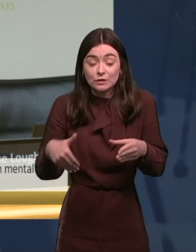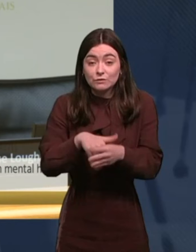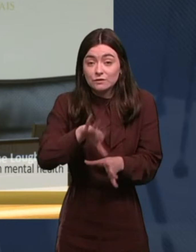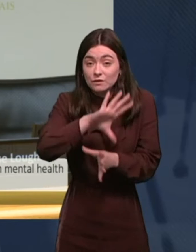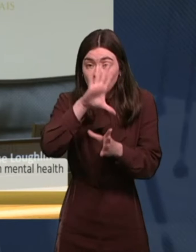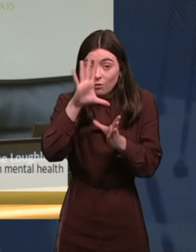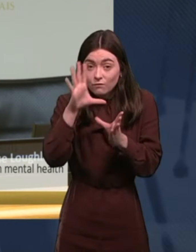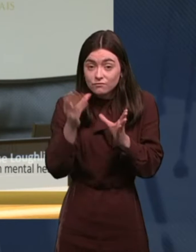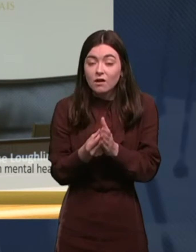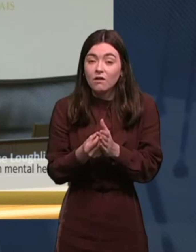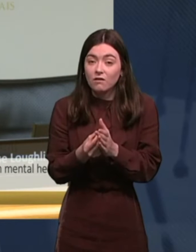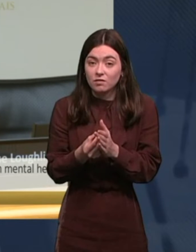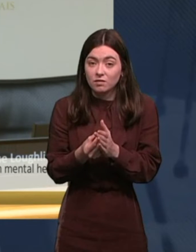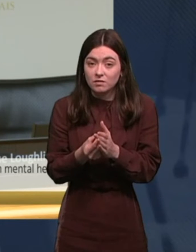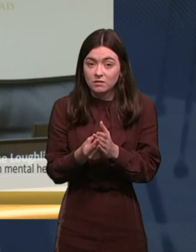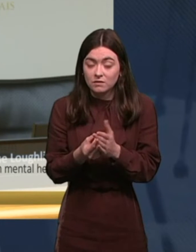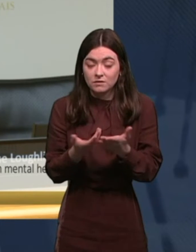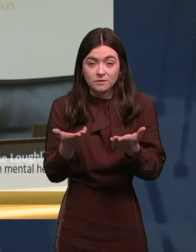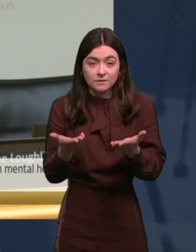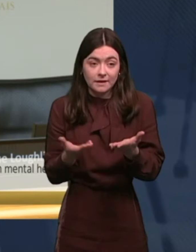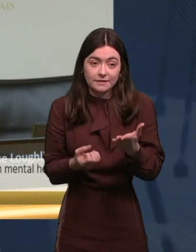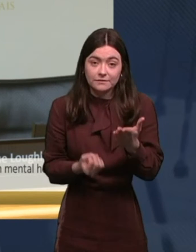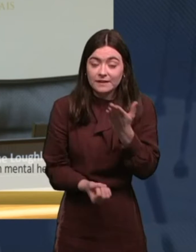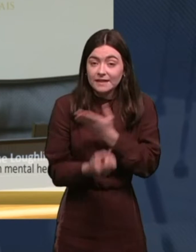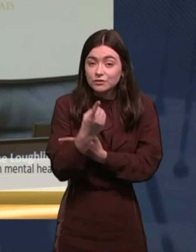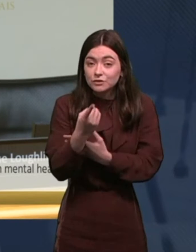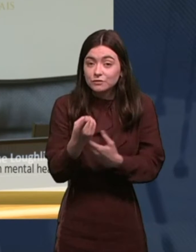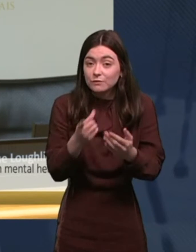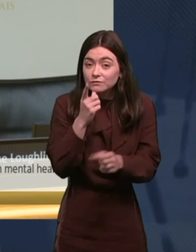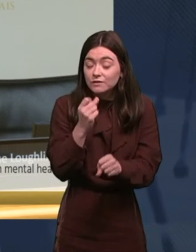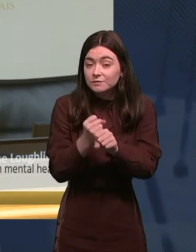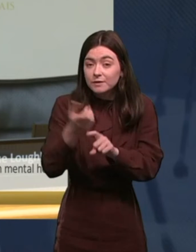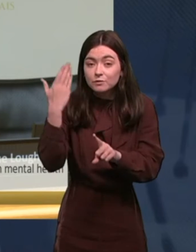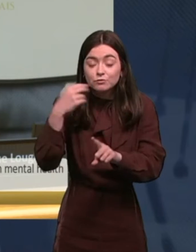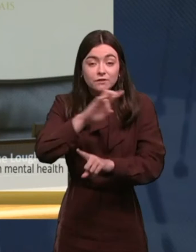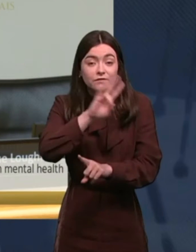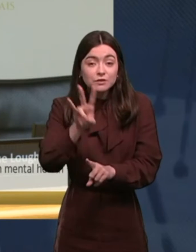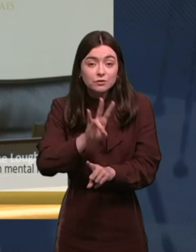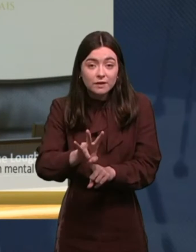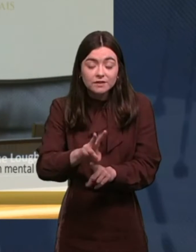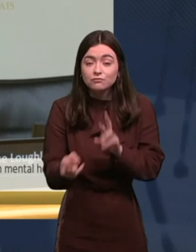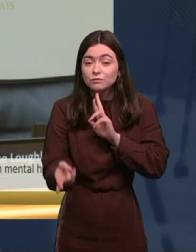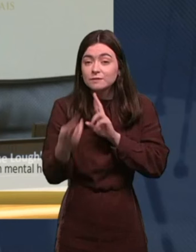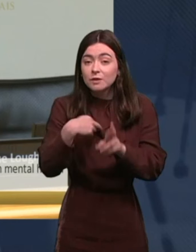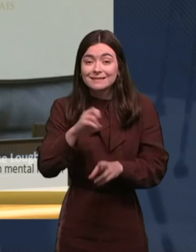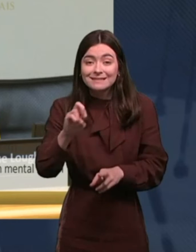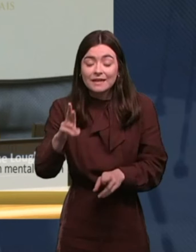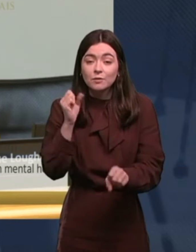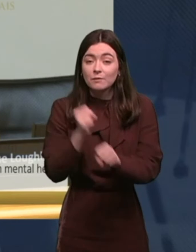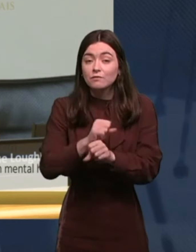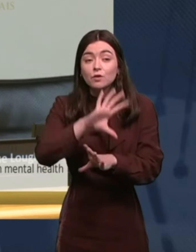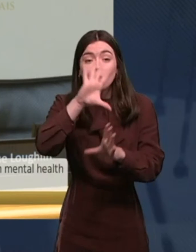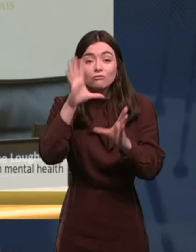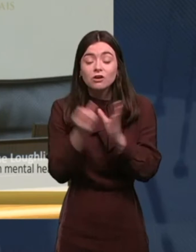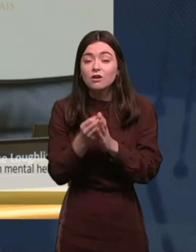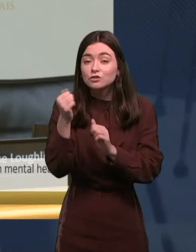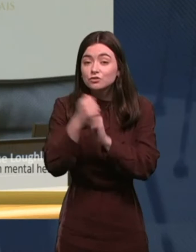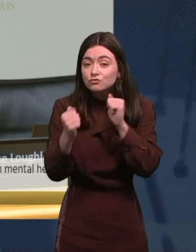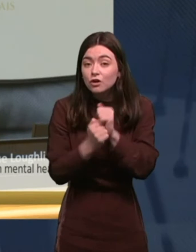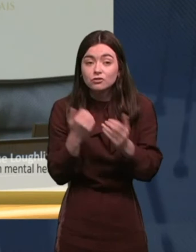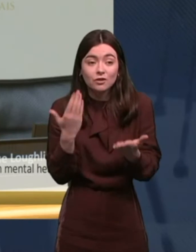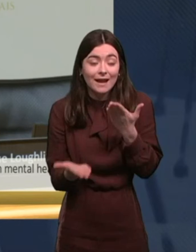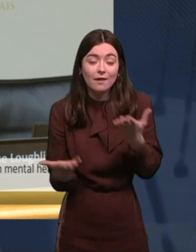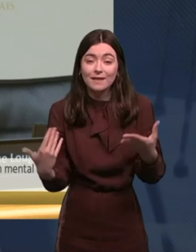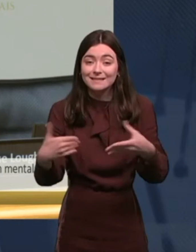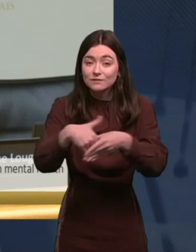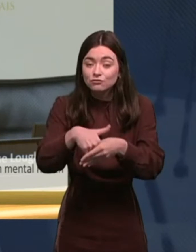was discussed by Bear in your earlier questions. I had responses to the Senator's questions about the overarching structure and how it's all